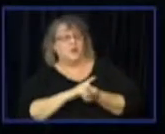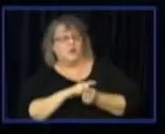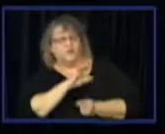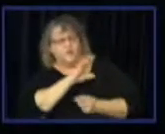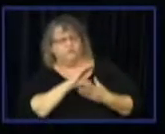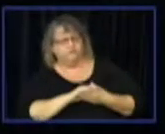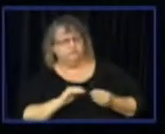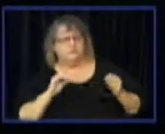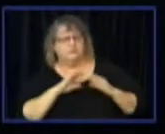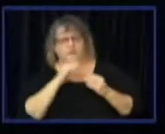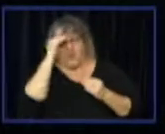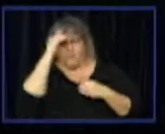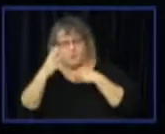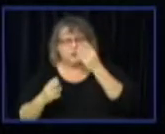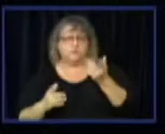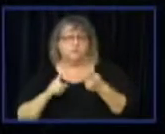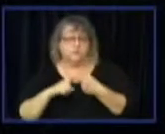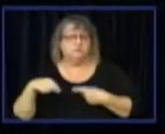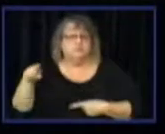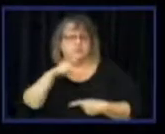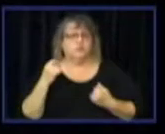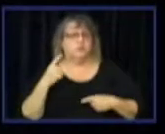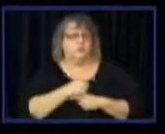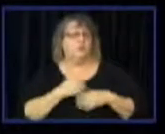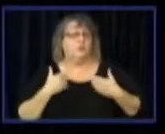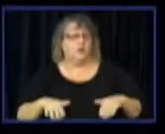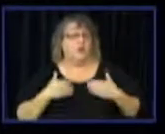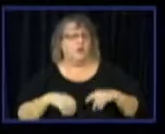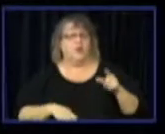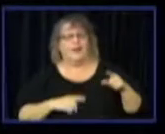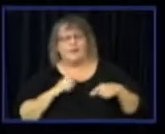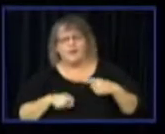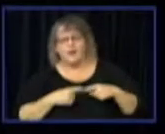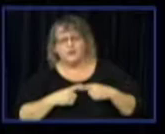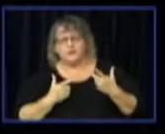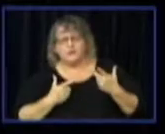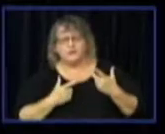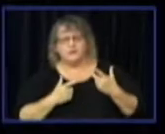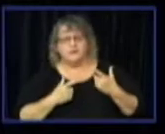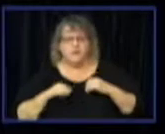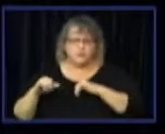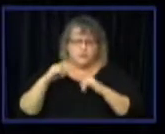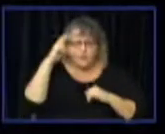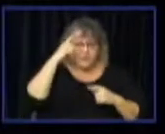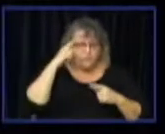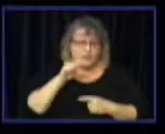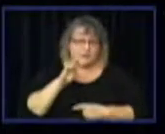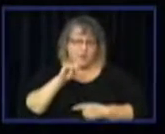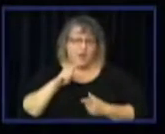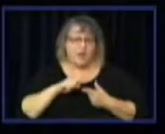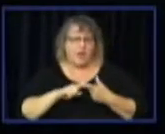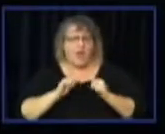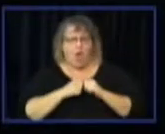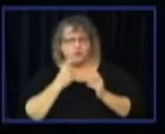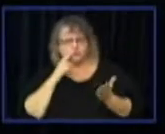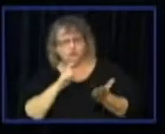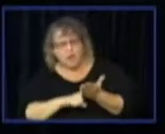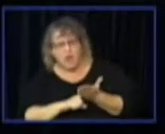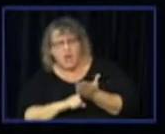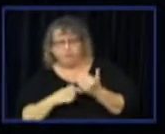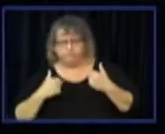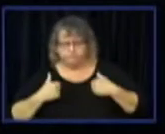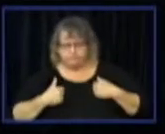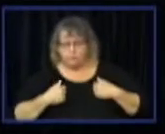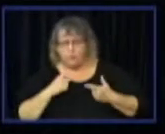the wonderful information that you've given us today in terms of the common causes and what to do if someone thinks they've had